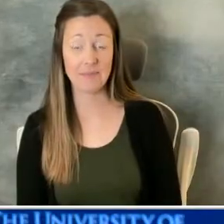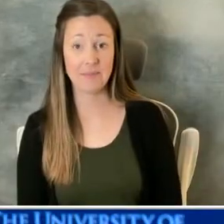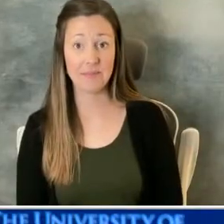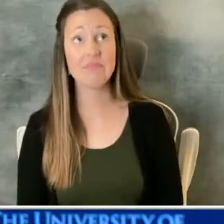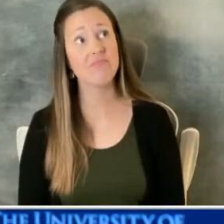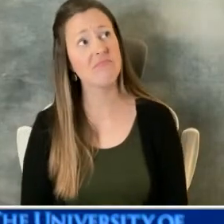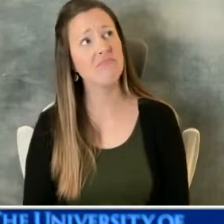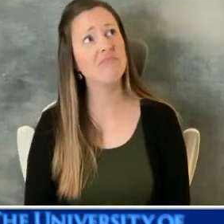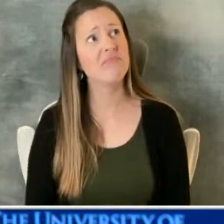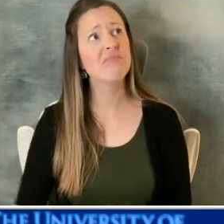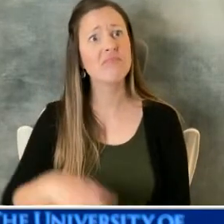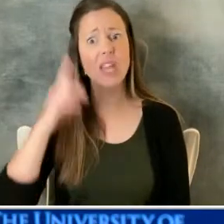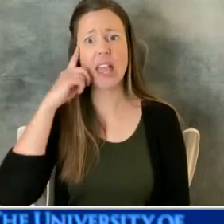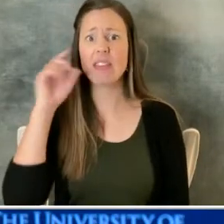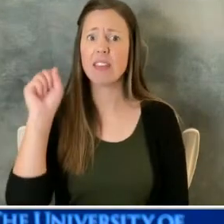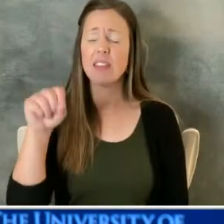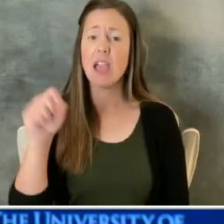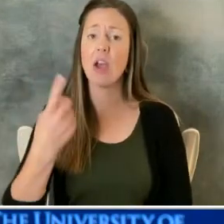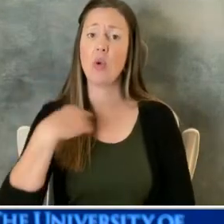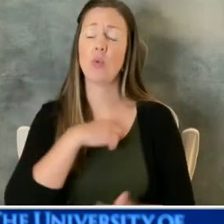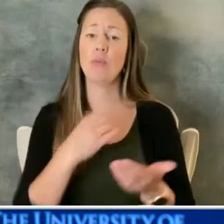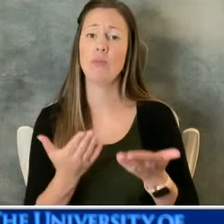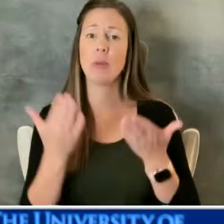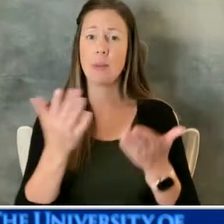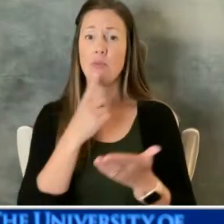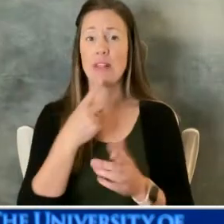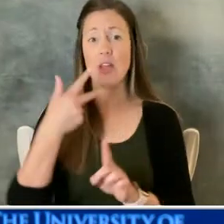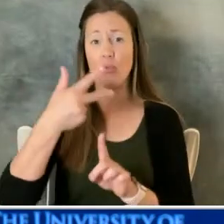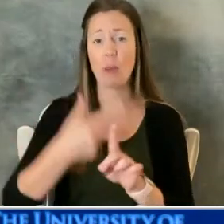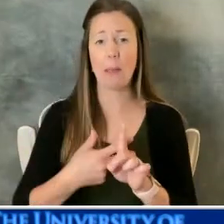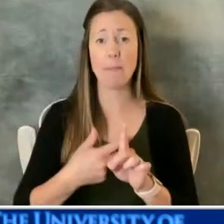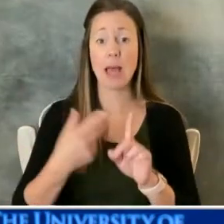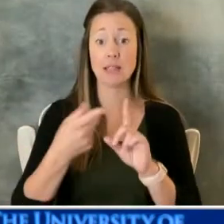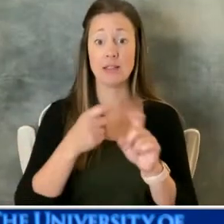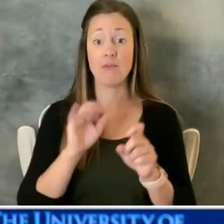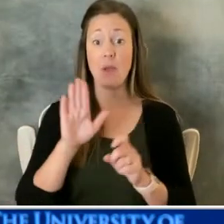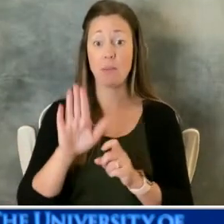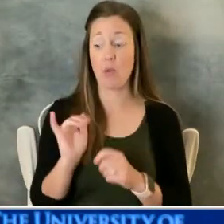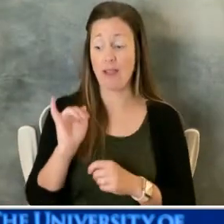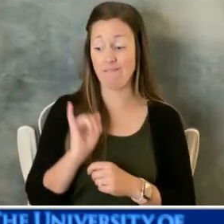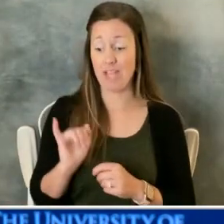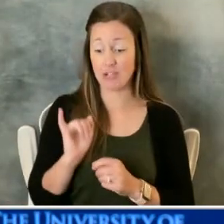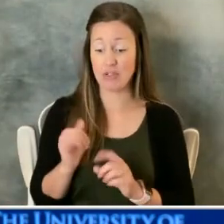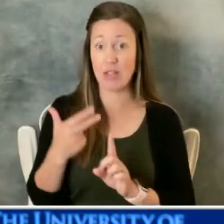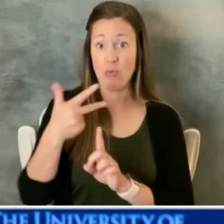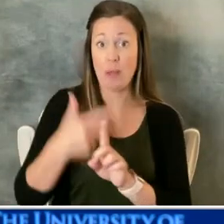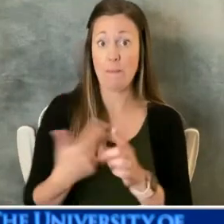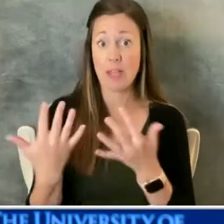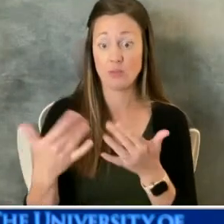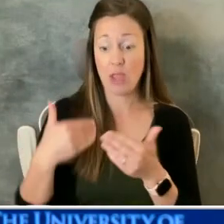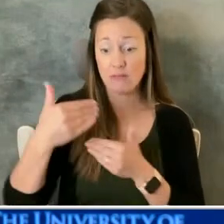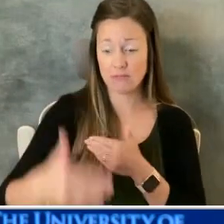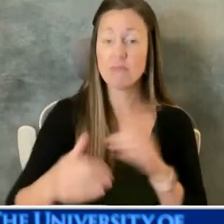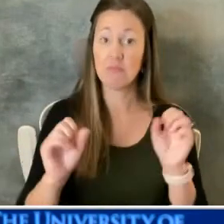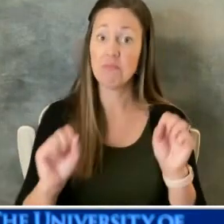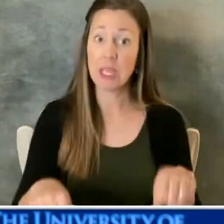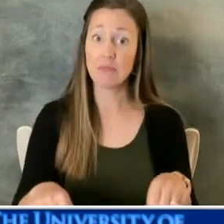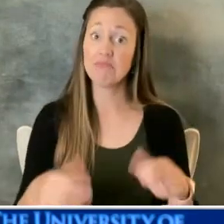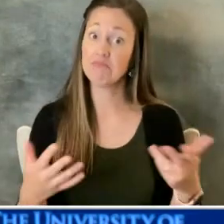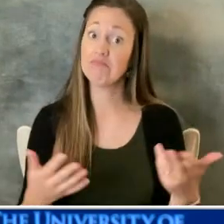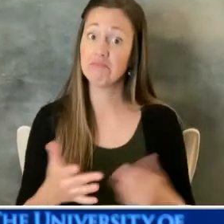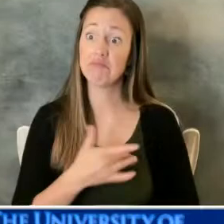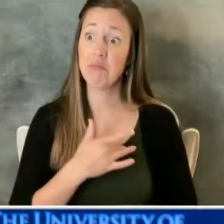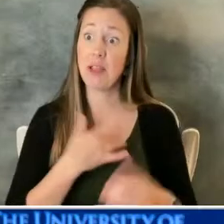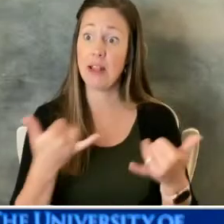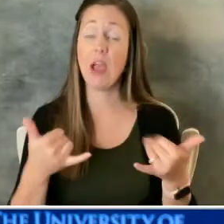been recommending really 3 months from your acute infection, so I think it'd certainly be reasonable at this time to go ahead and get